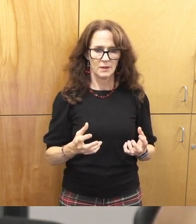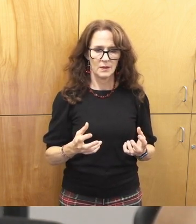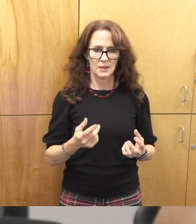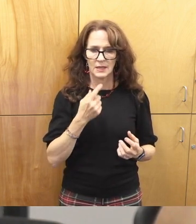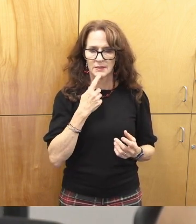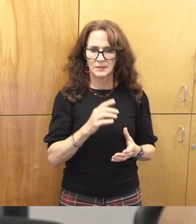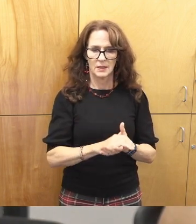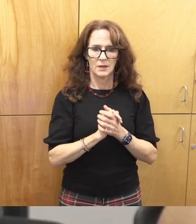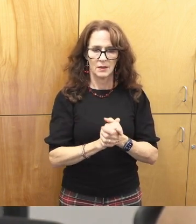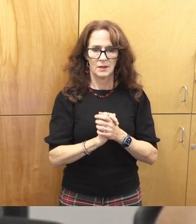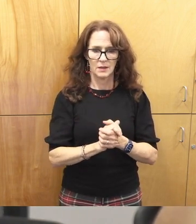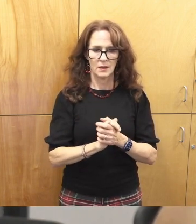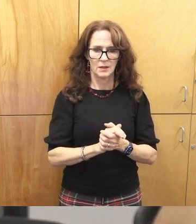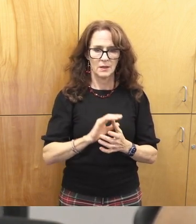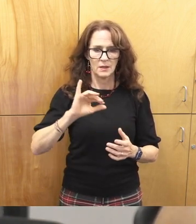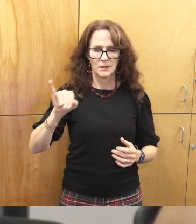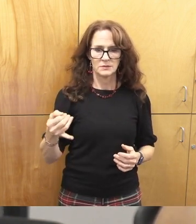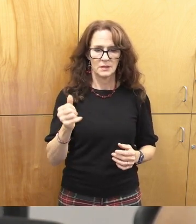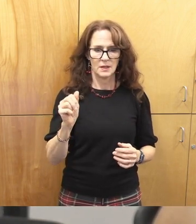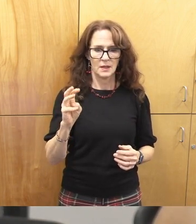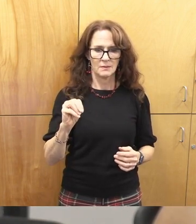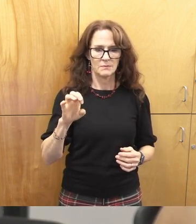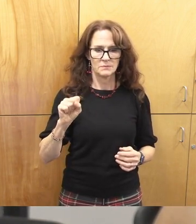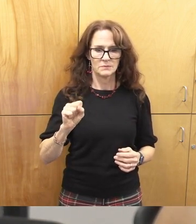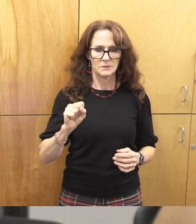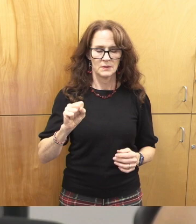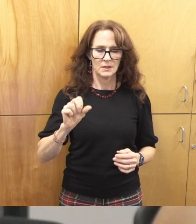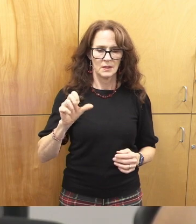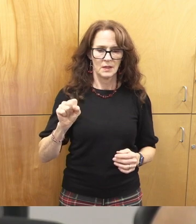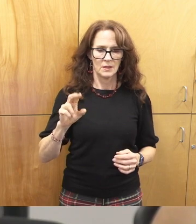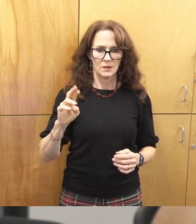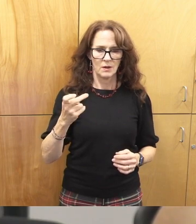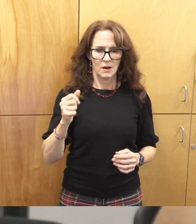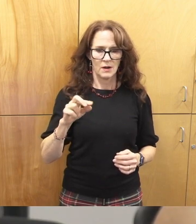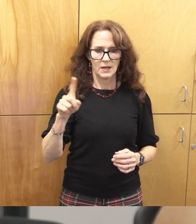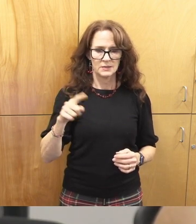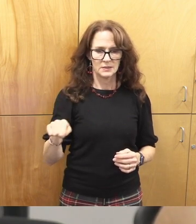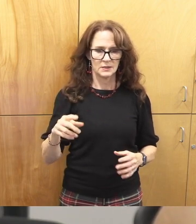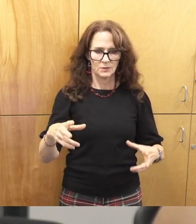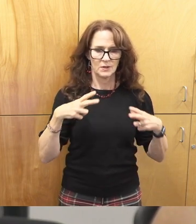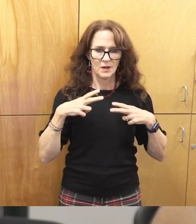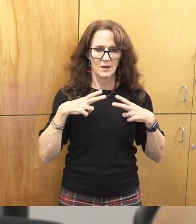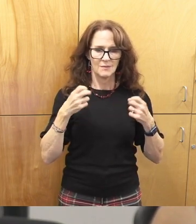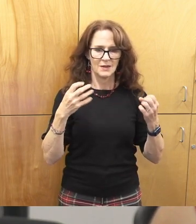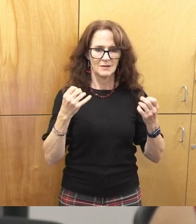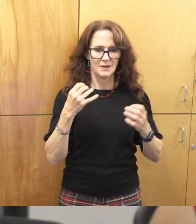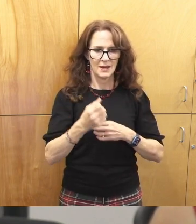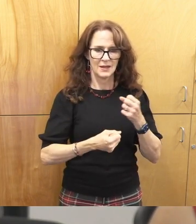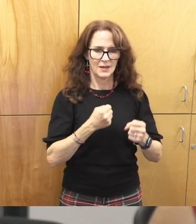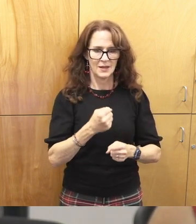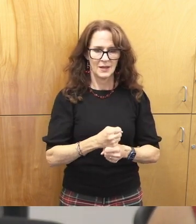say congratulations to James Suarez, who's retiring after all these years. I